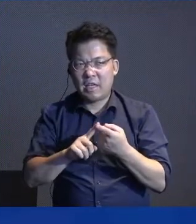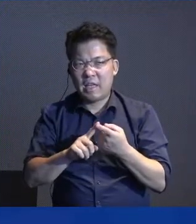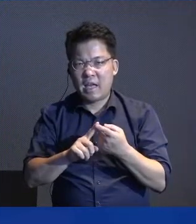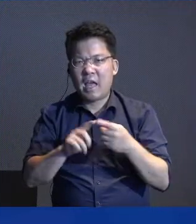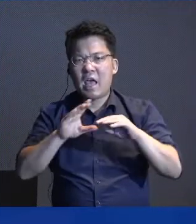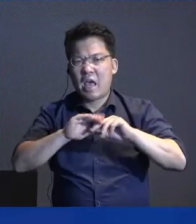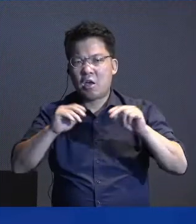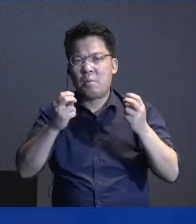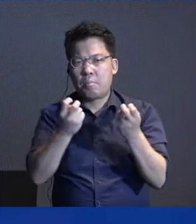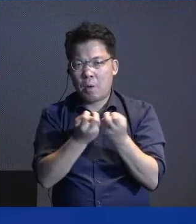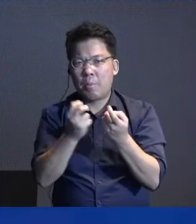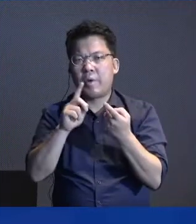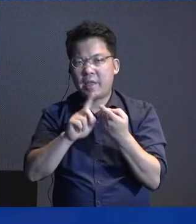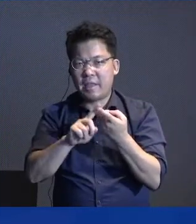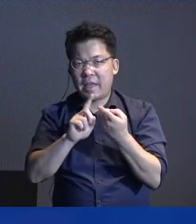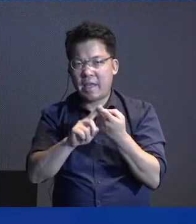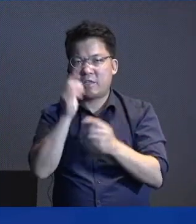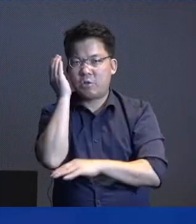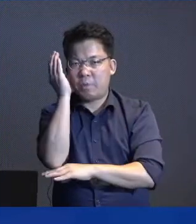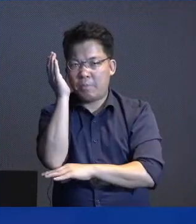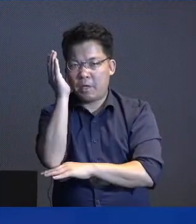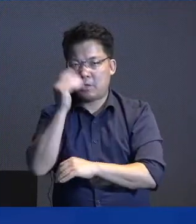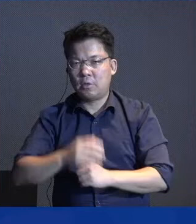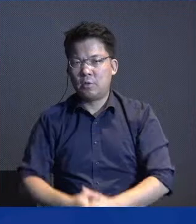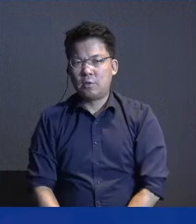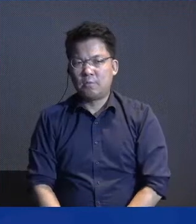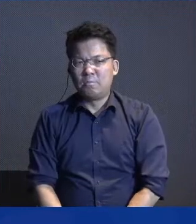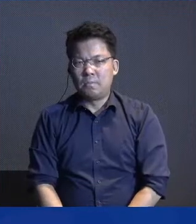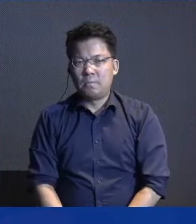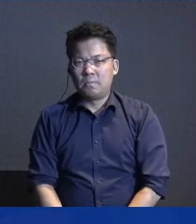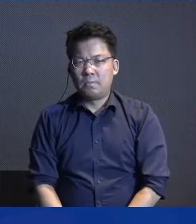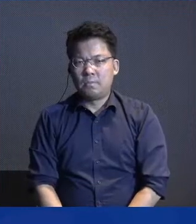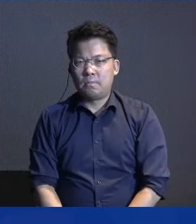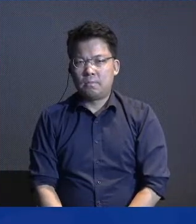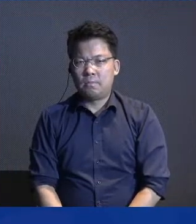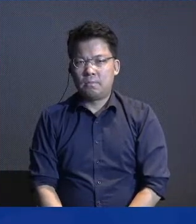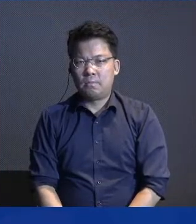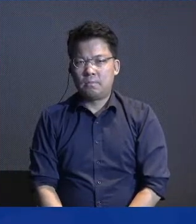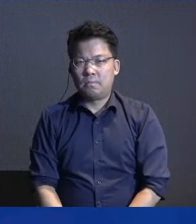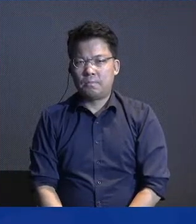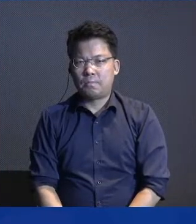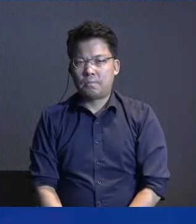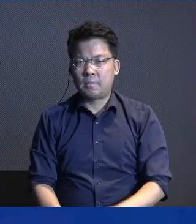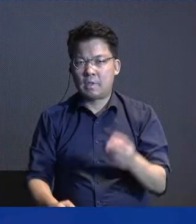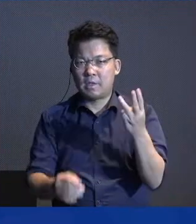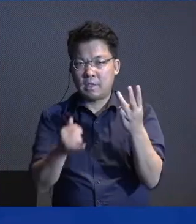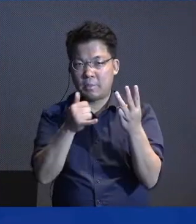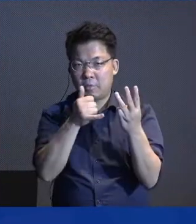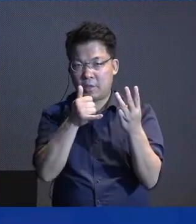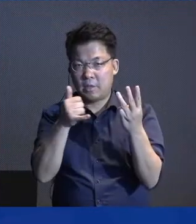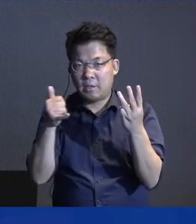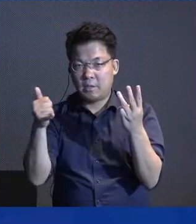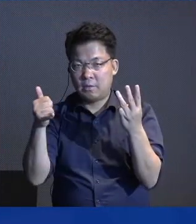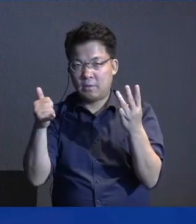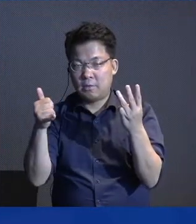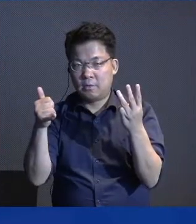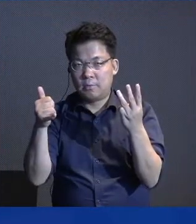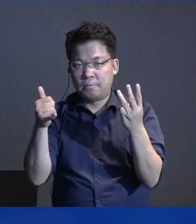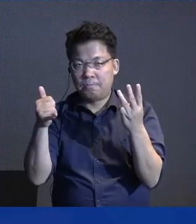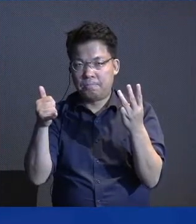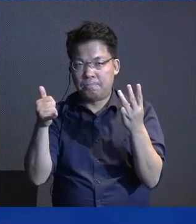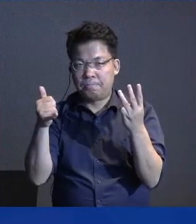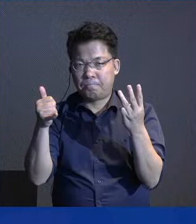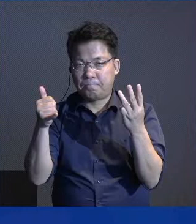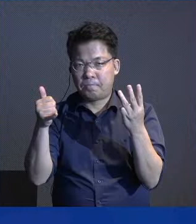that. So in this session, expert panels, three panels, will address various